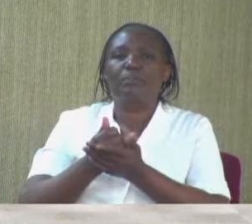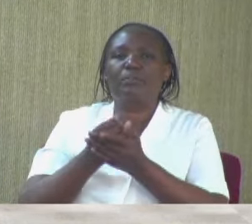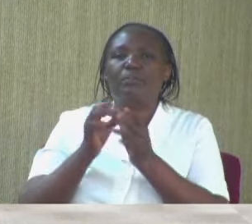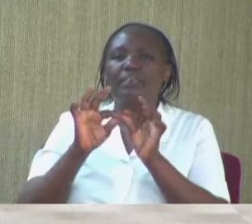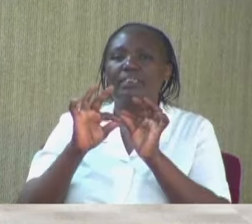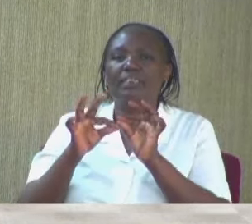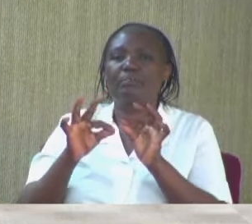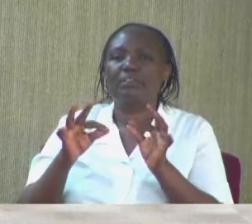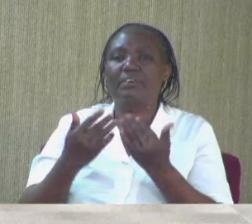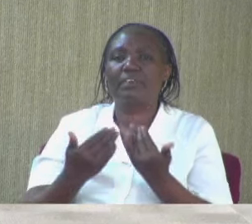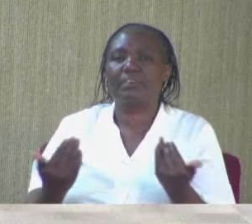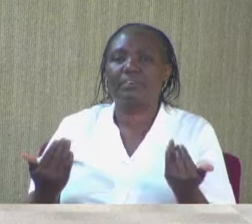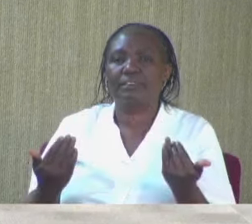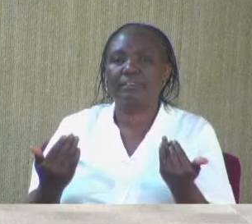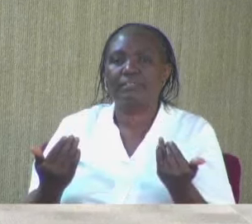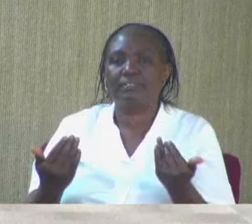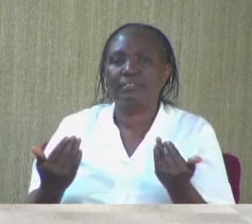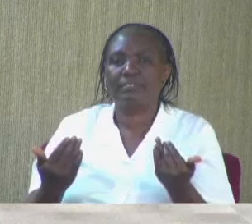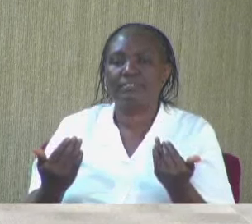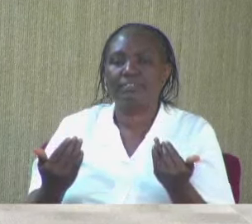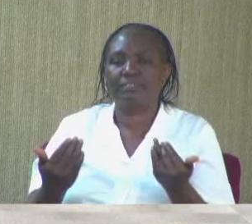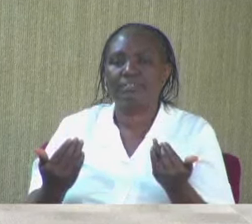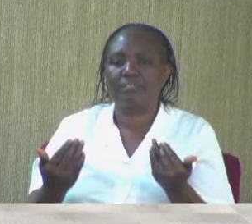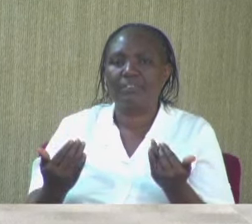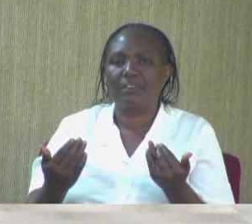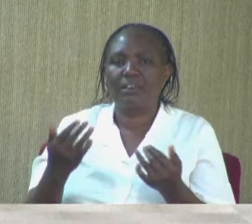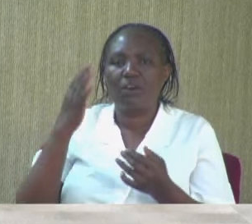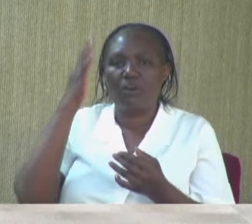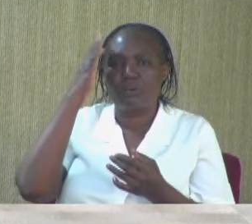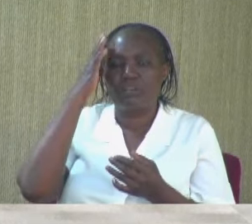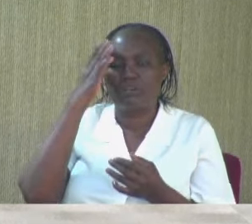Another detail. I want you to notice